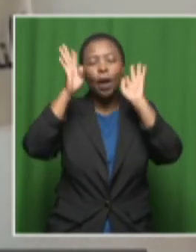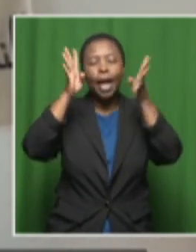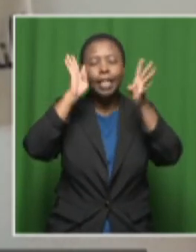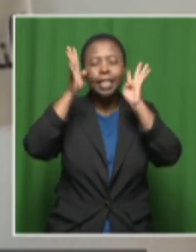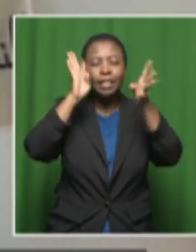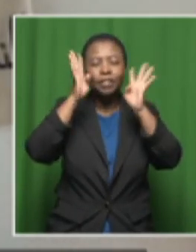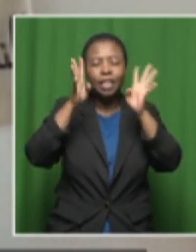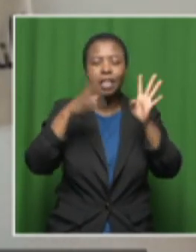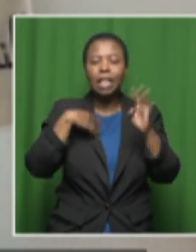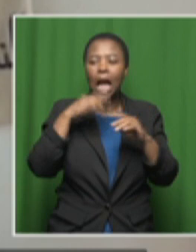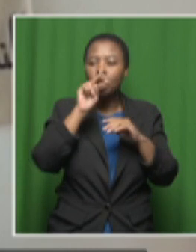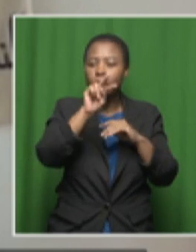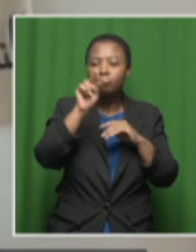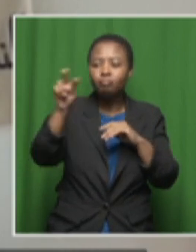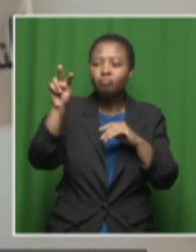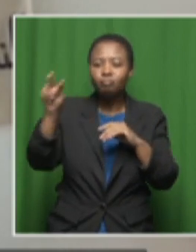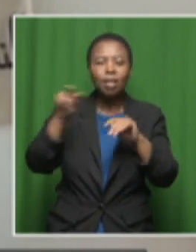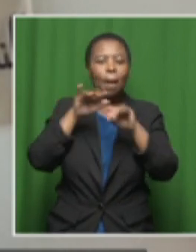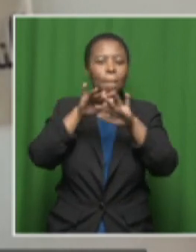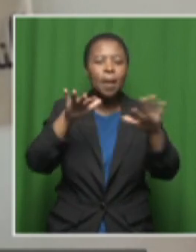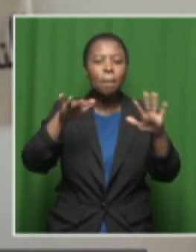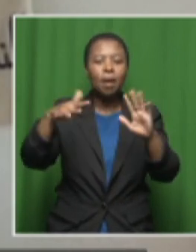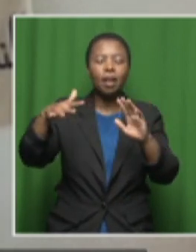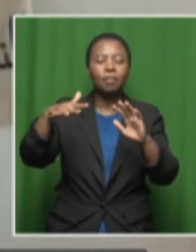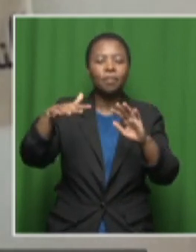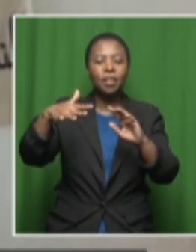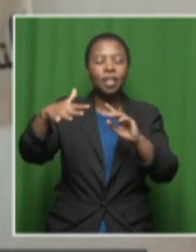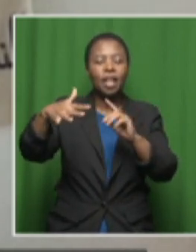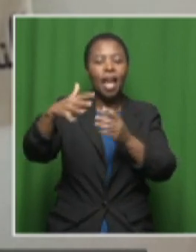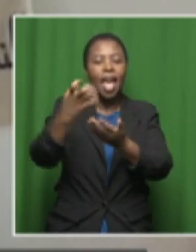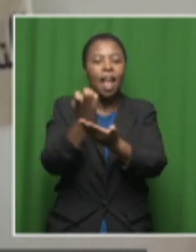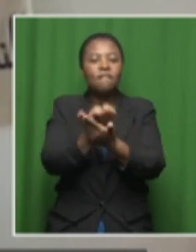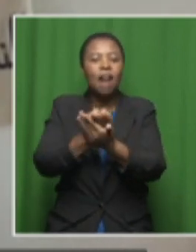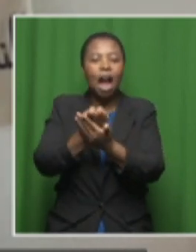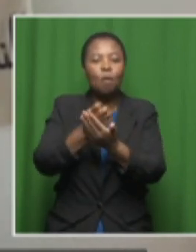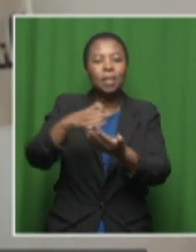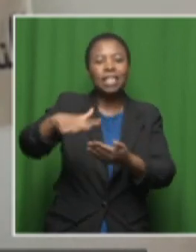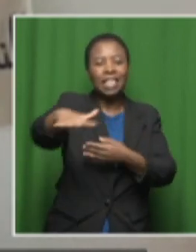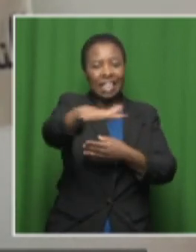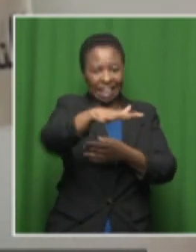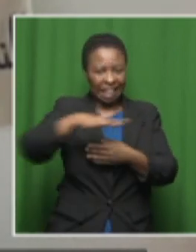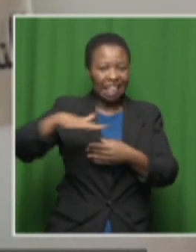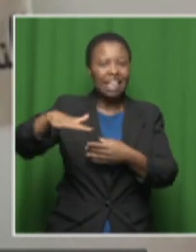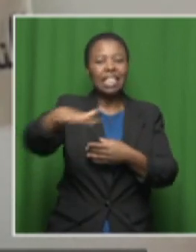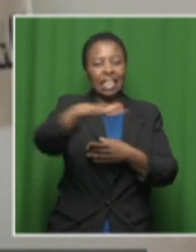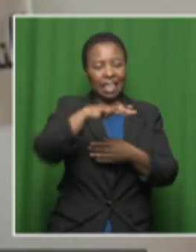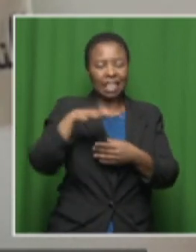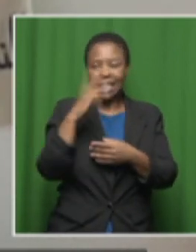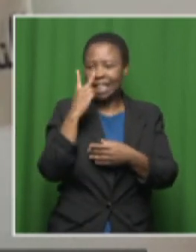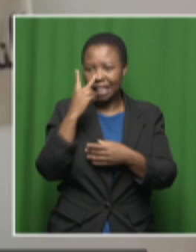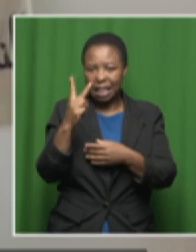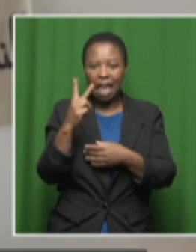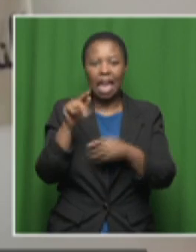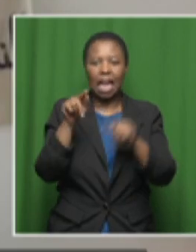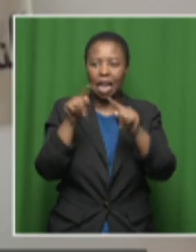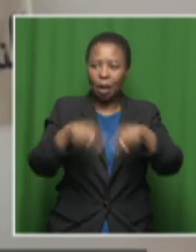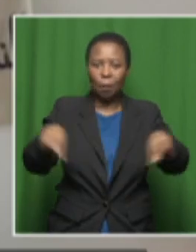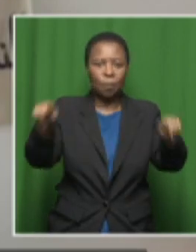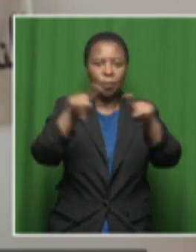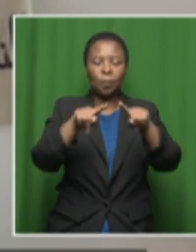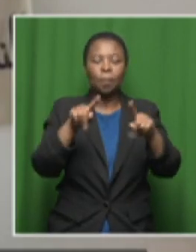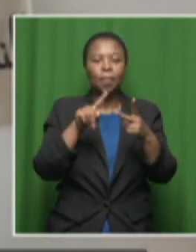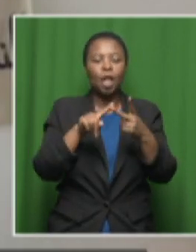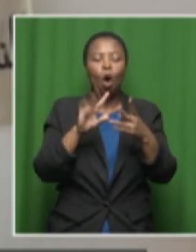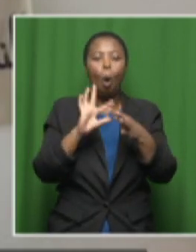I saw in people's everyday environments. So if you think about the things that people put together in their